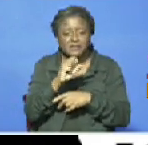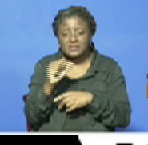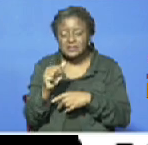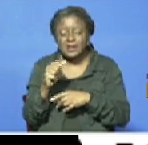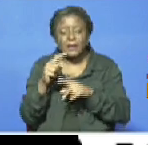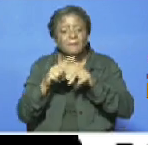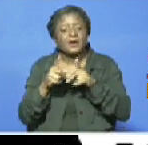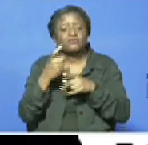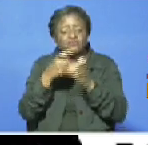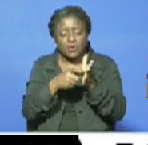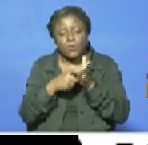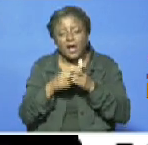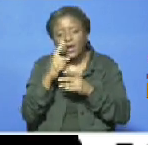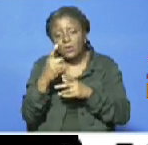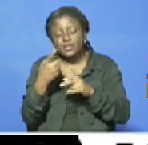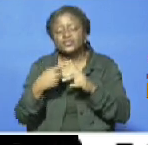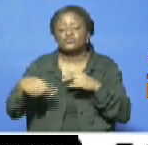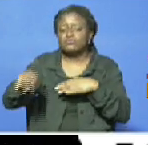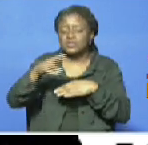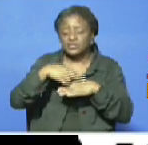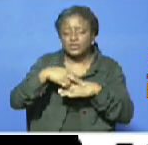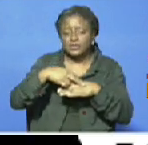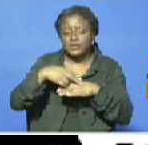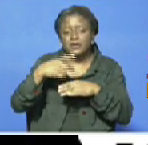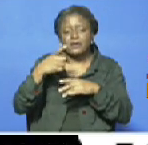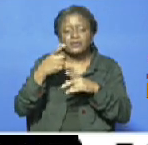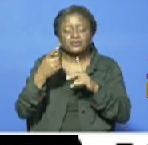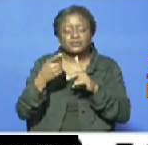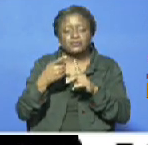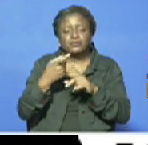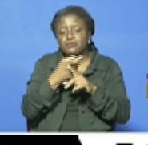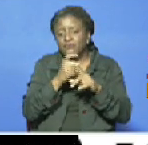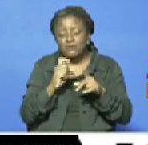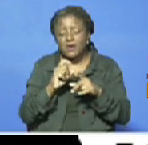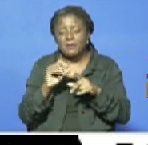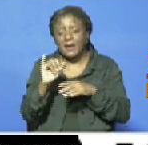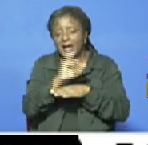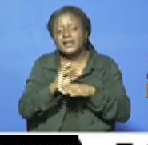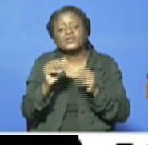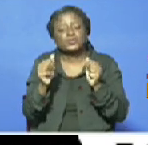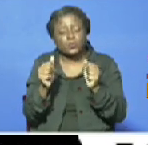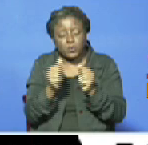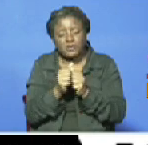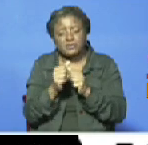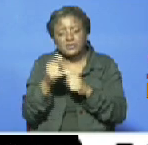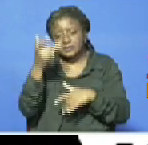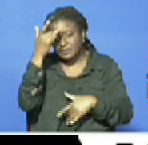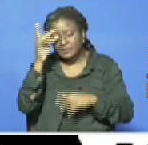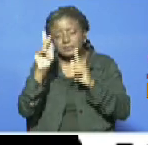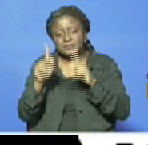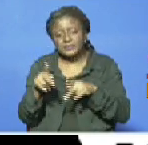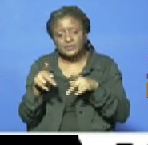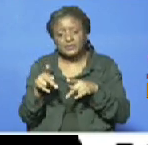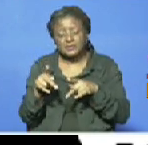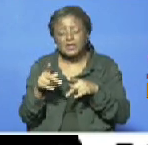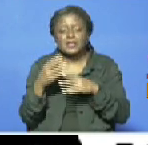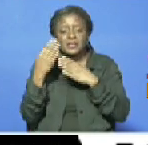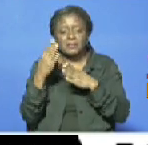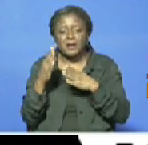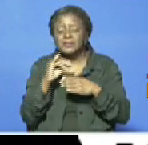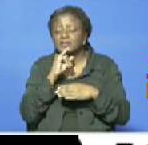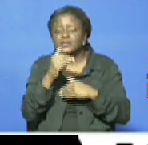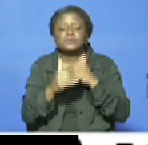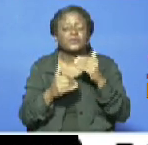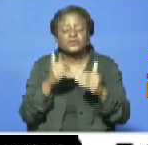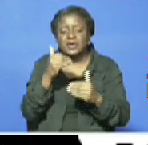return from islands with COVID-19 cases. Now, the Bahamas is said to be progressing through the pandemic and,